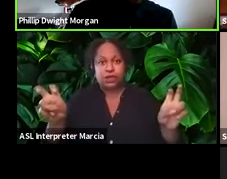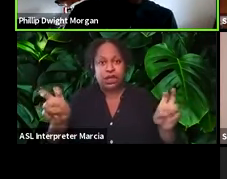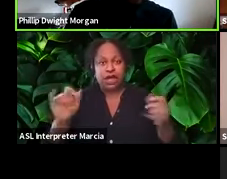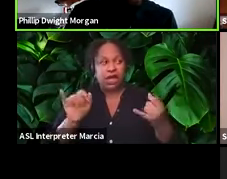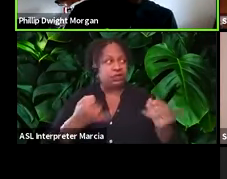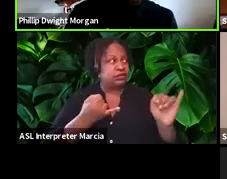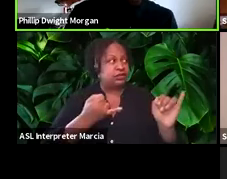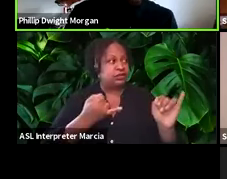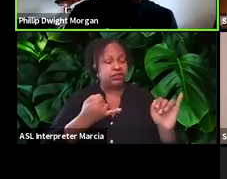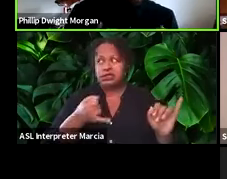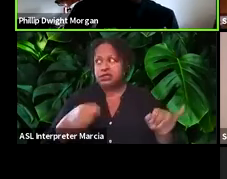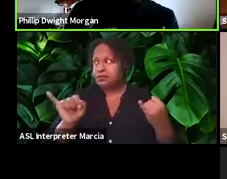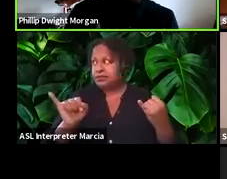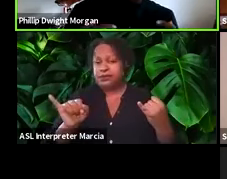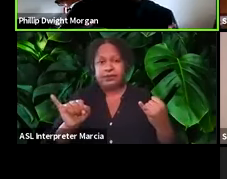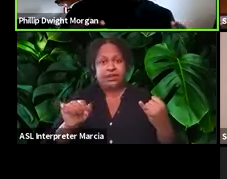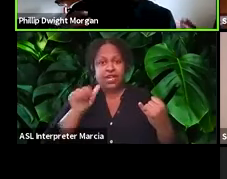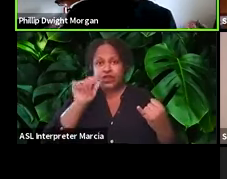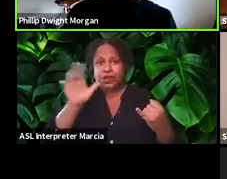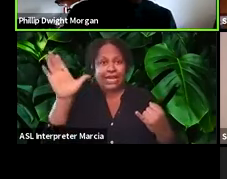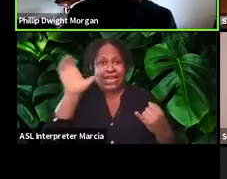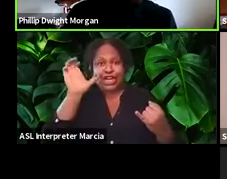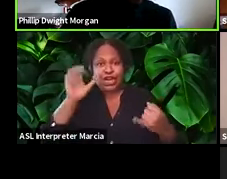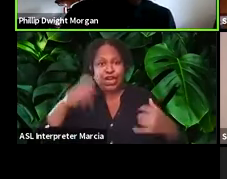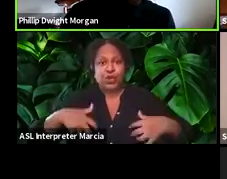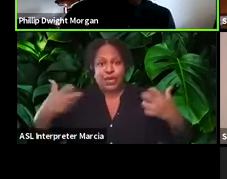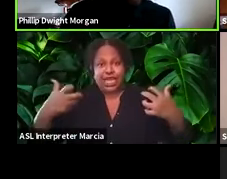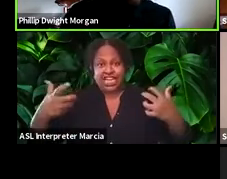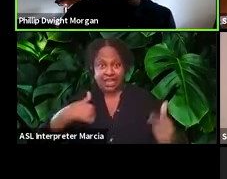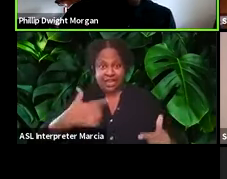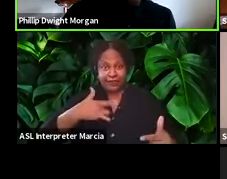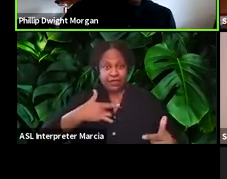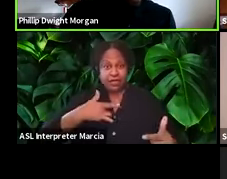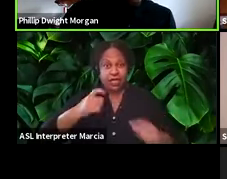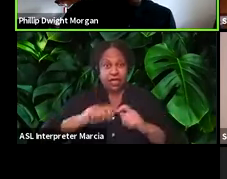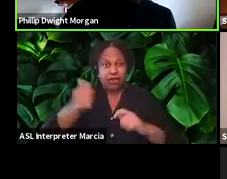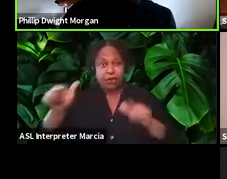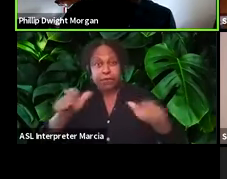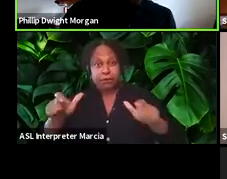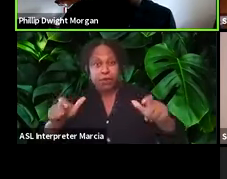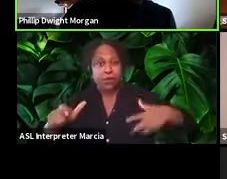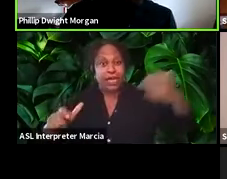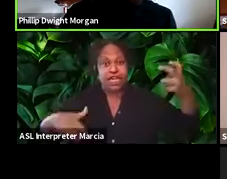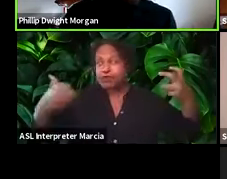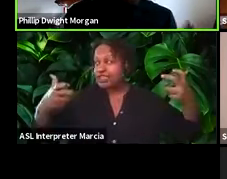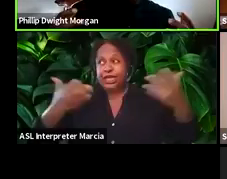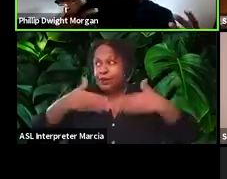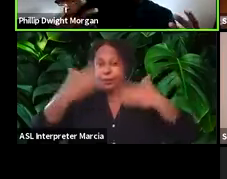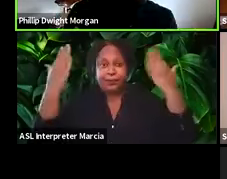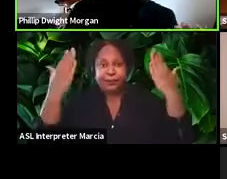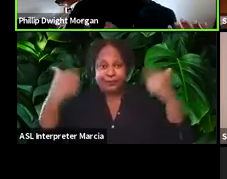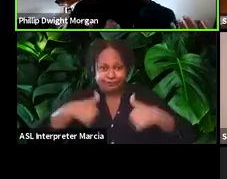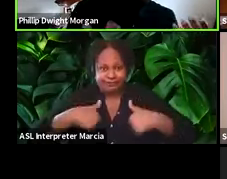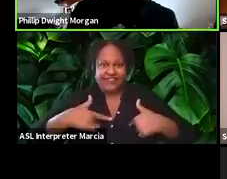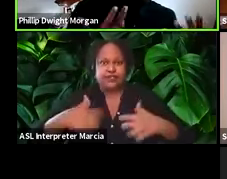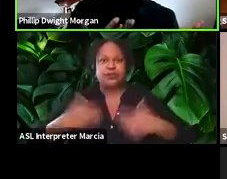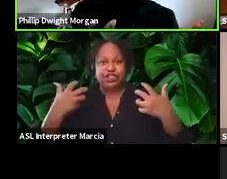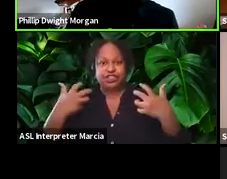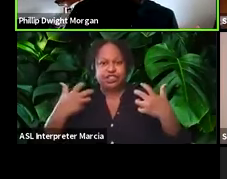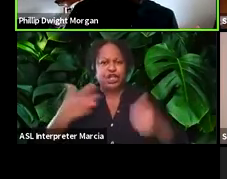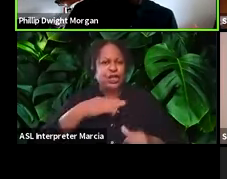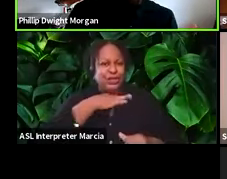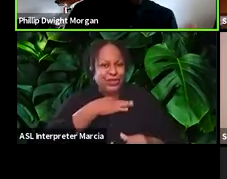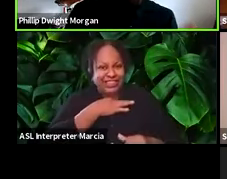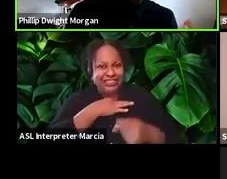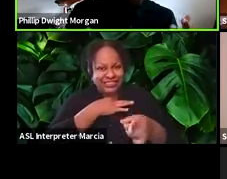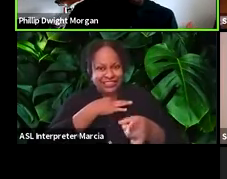I feel coming from anyone else. And I was just wondering, one, were you afraid